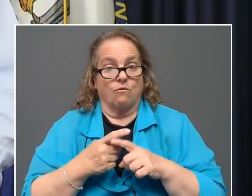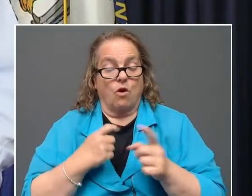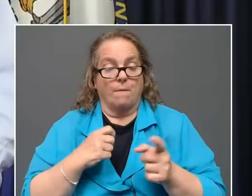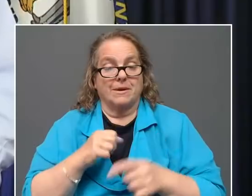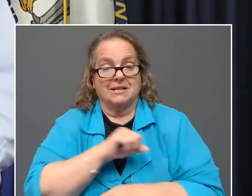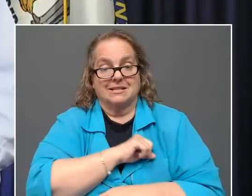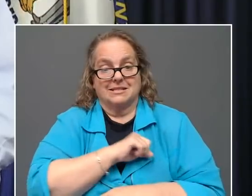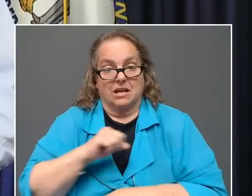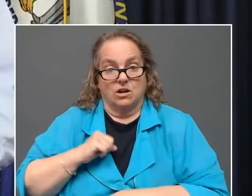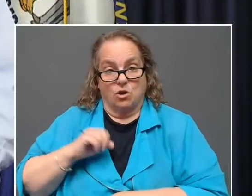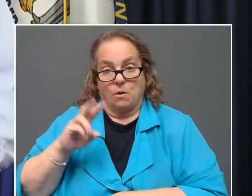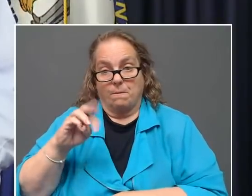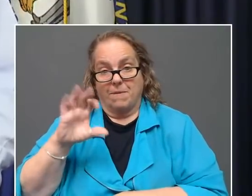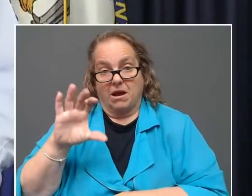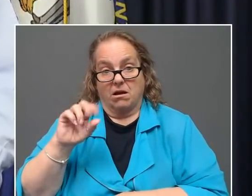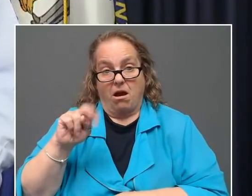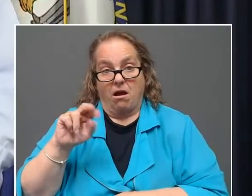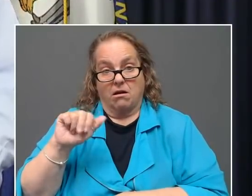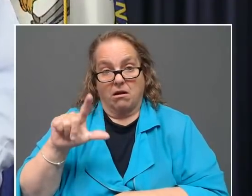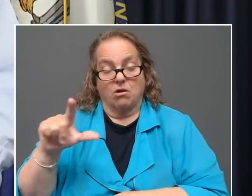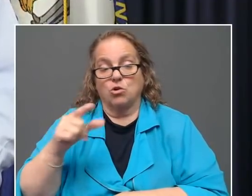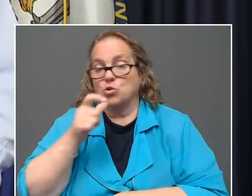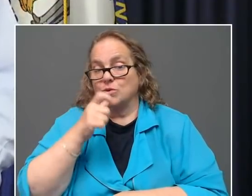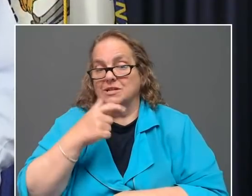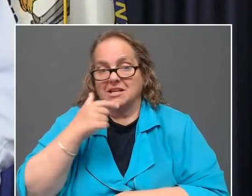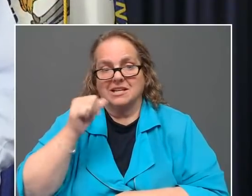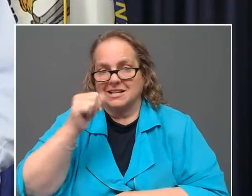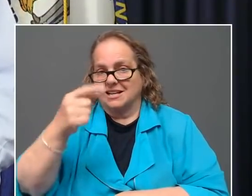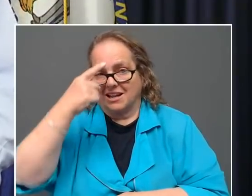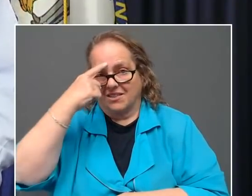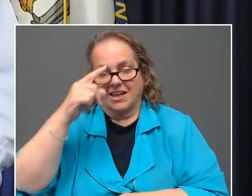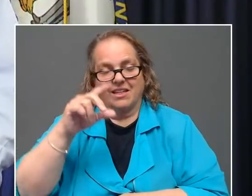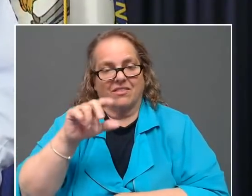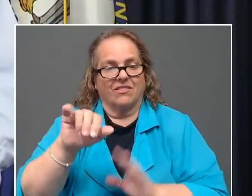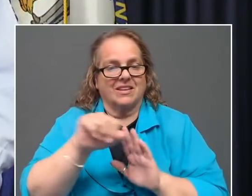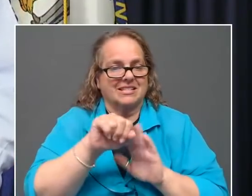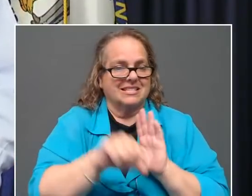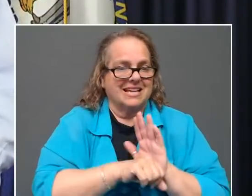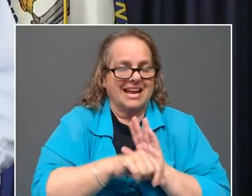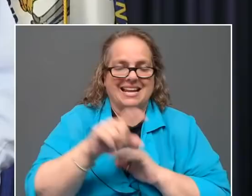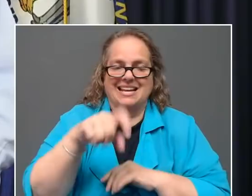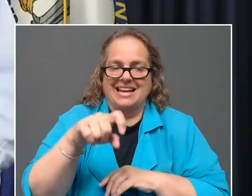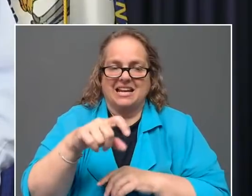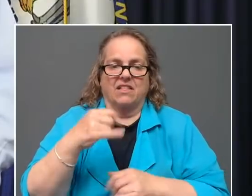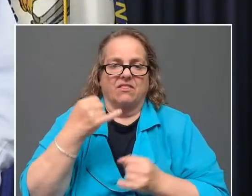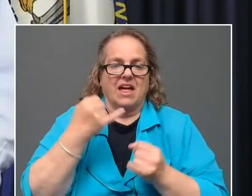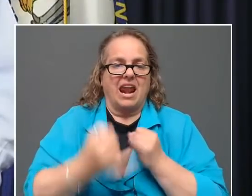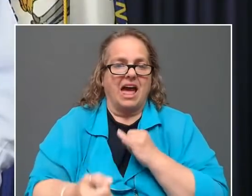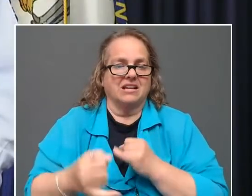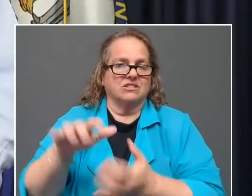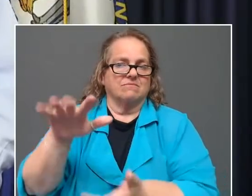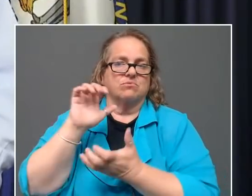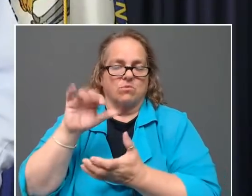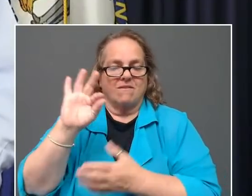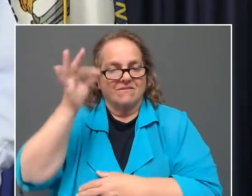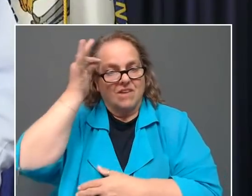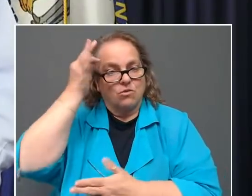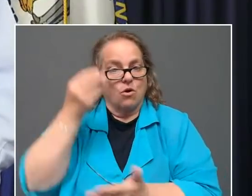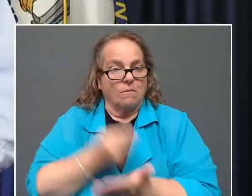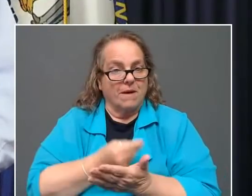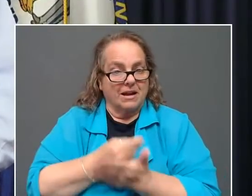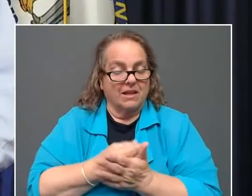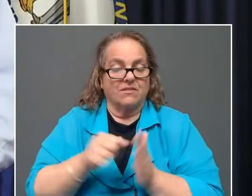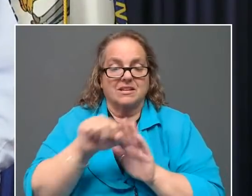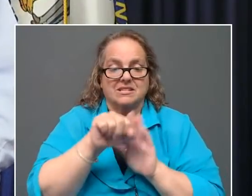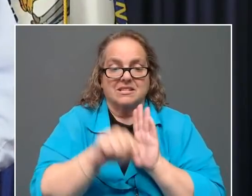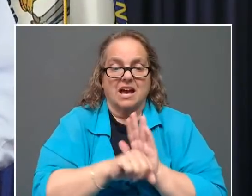who says he didn't think the state needed the last infusion of federal aid, saying the state was okay financially before what we